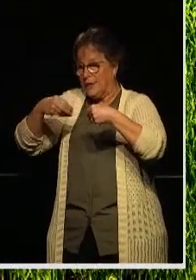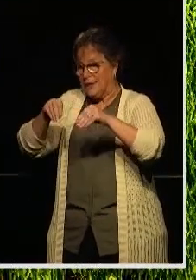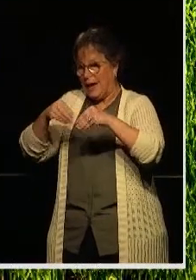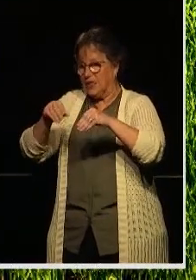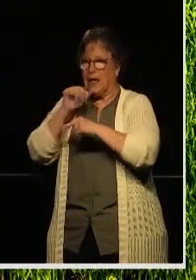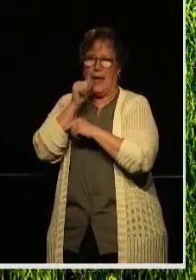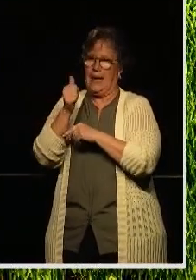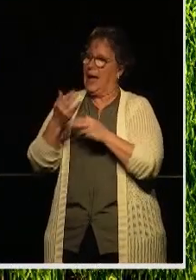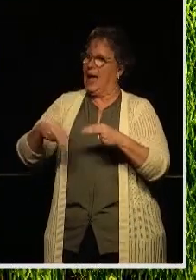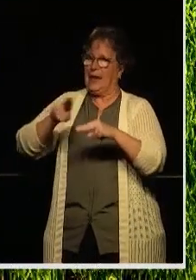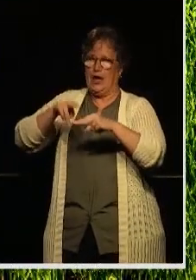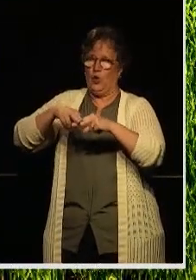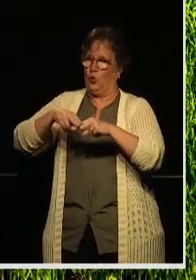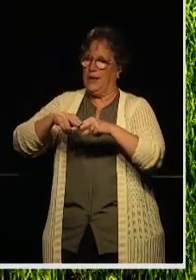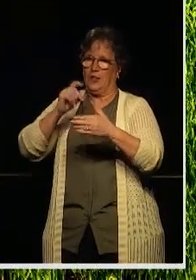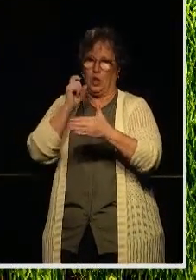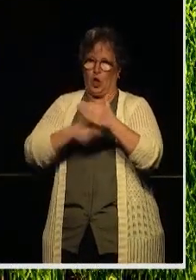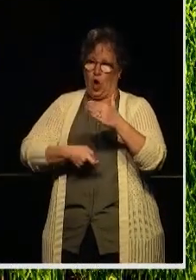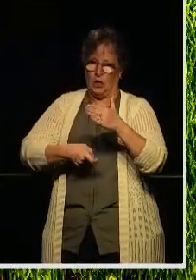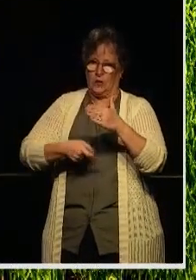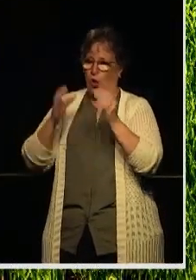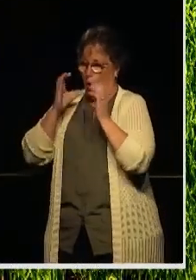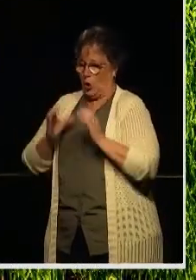our cost of customer acquisition.